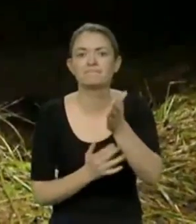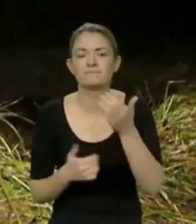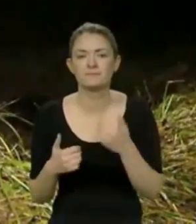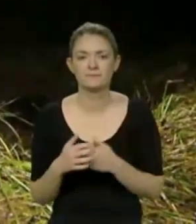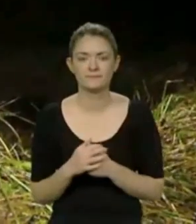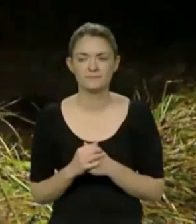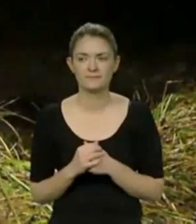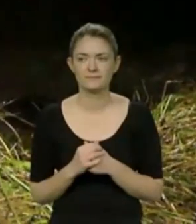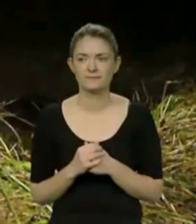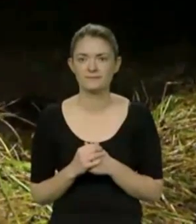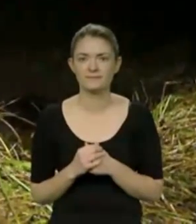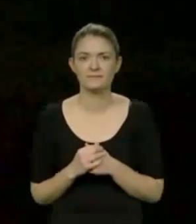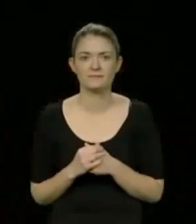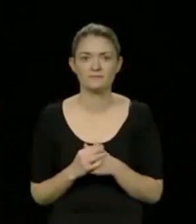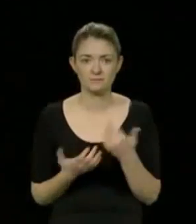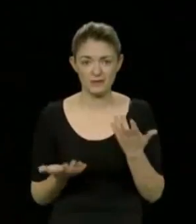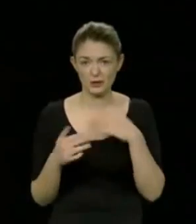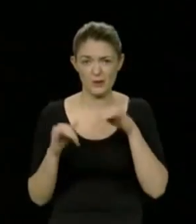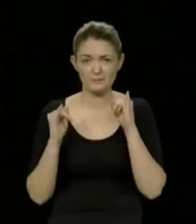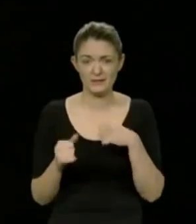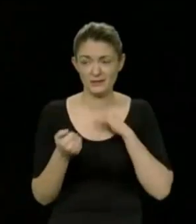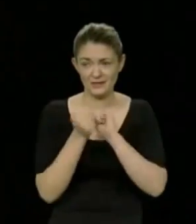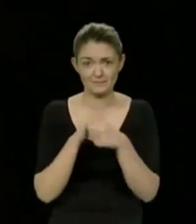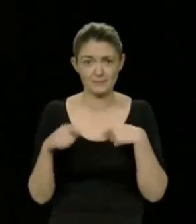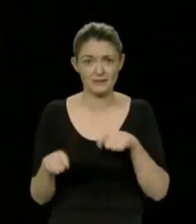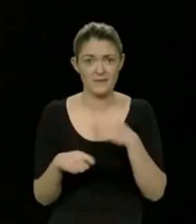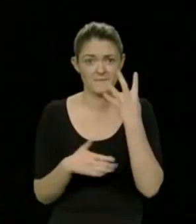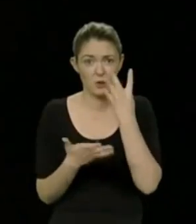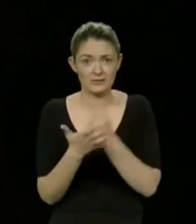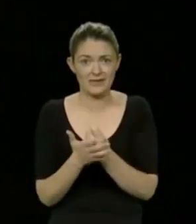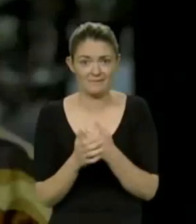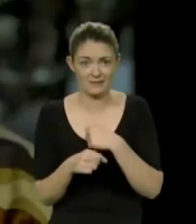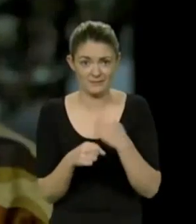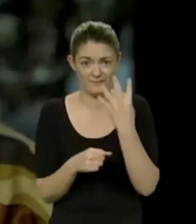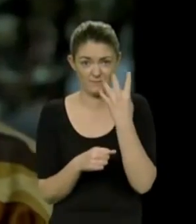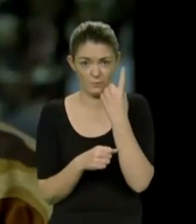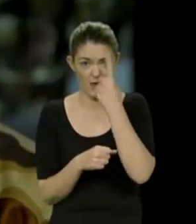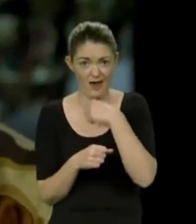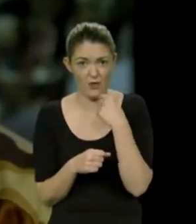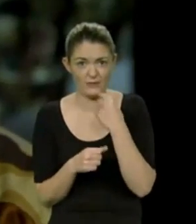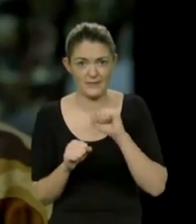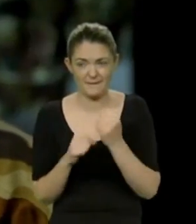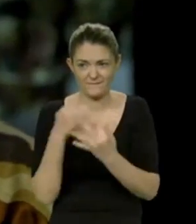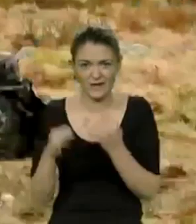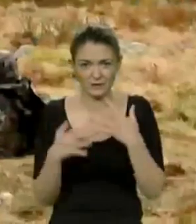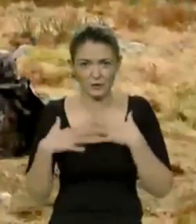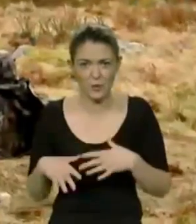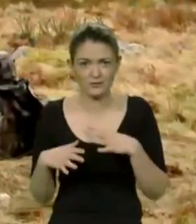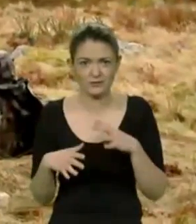It wasn't too bad. I changed my socks 4 times within the space of an hour, I'd say, just to keep fresh clothes. And some lads were absolutely suffering in